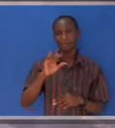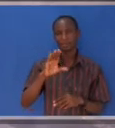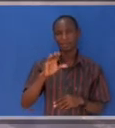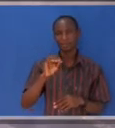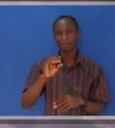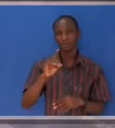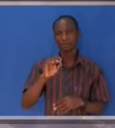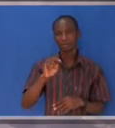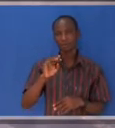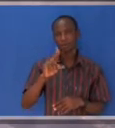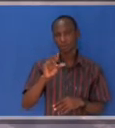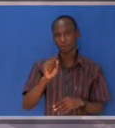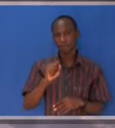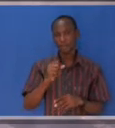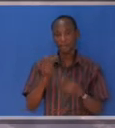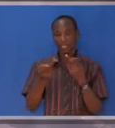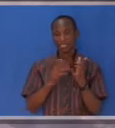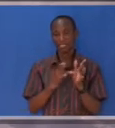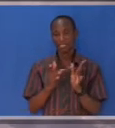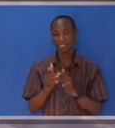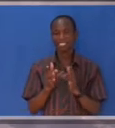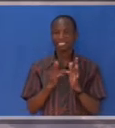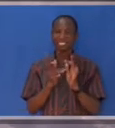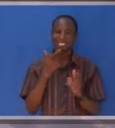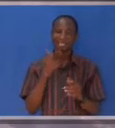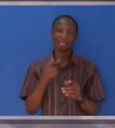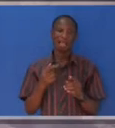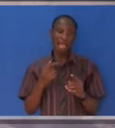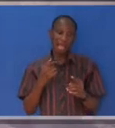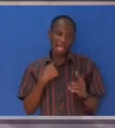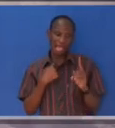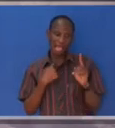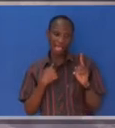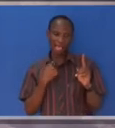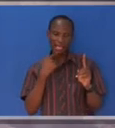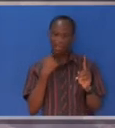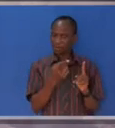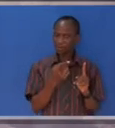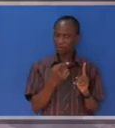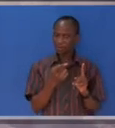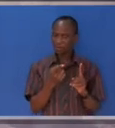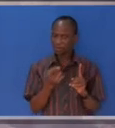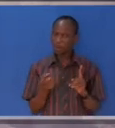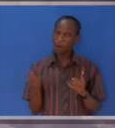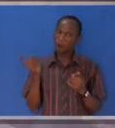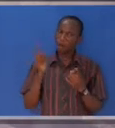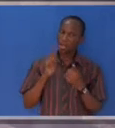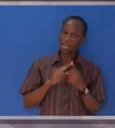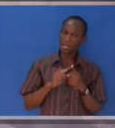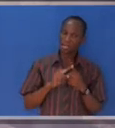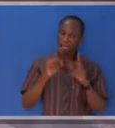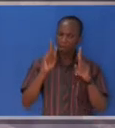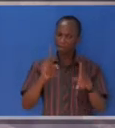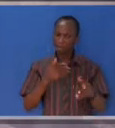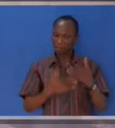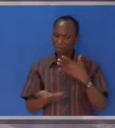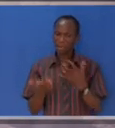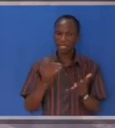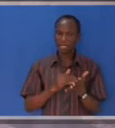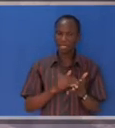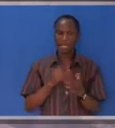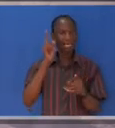said, "Most assuredly, I tell you, or I say to you, unless a man is born again,